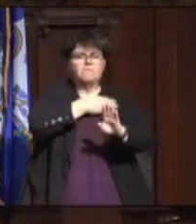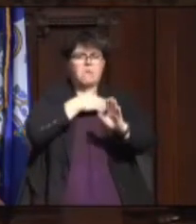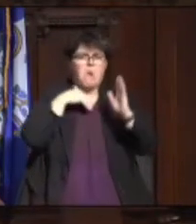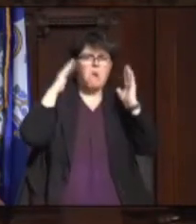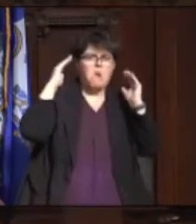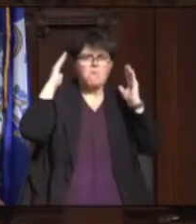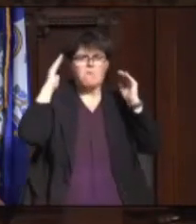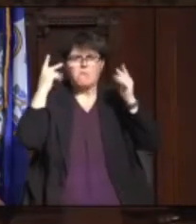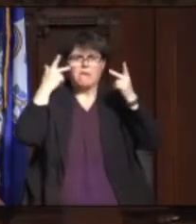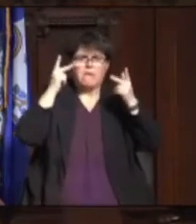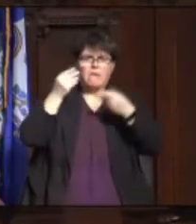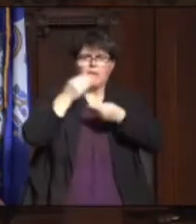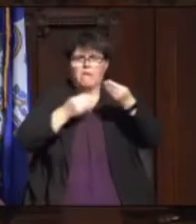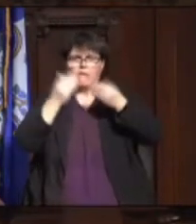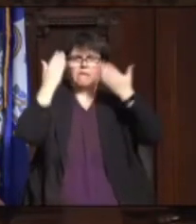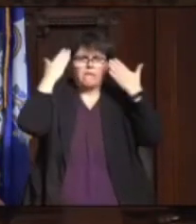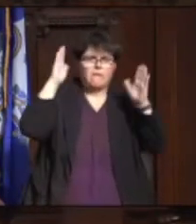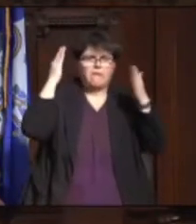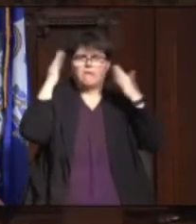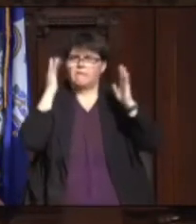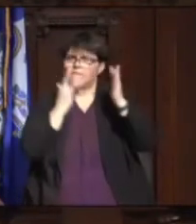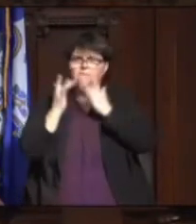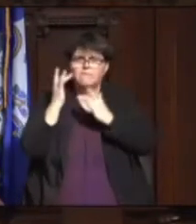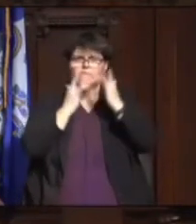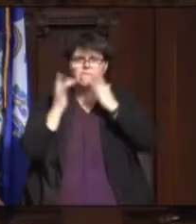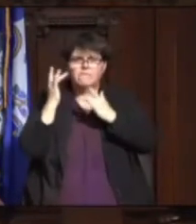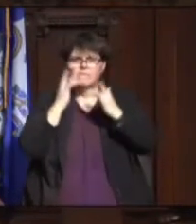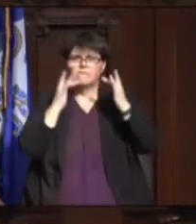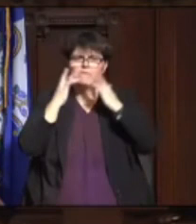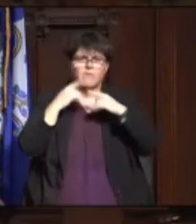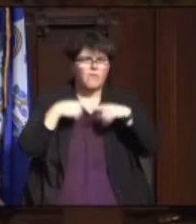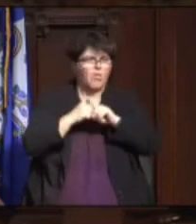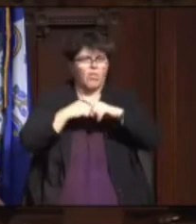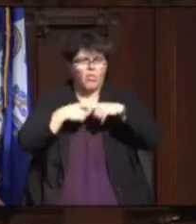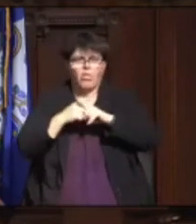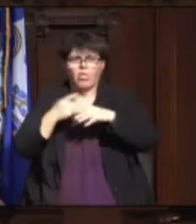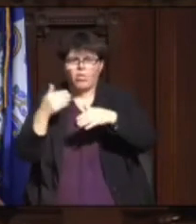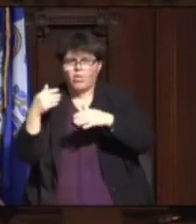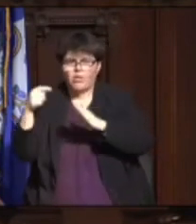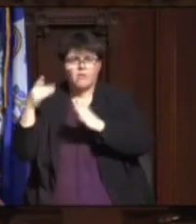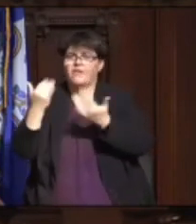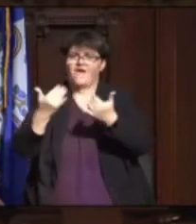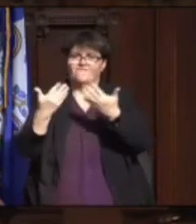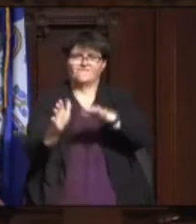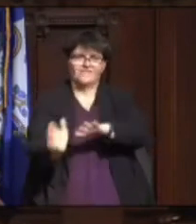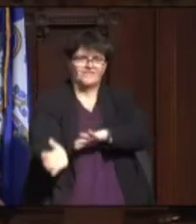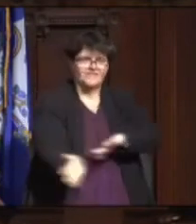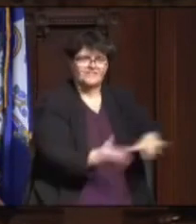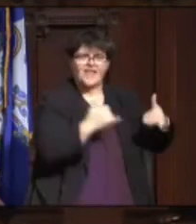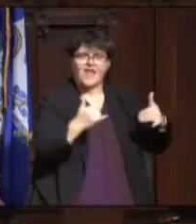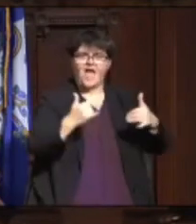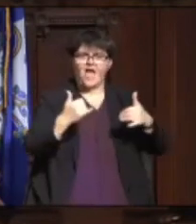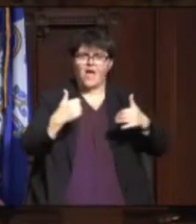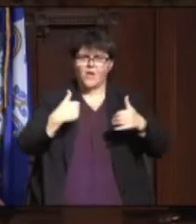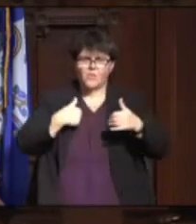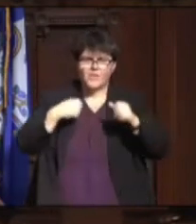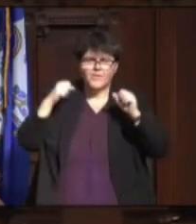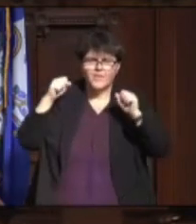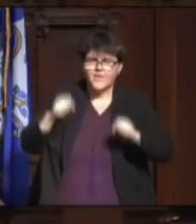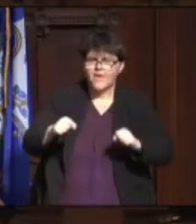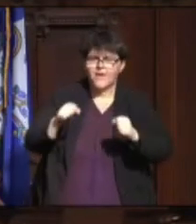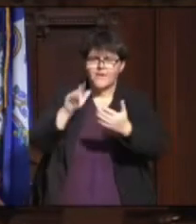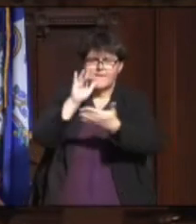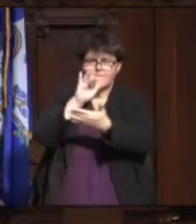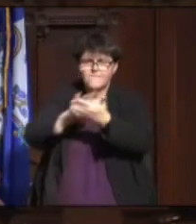crisis. And together, we have made historic payments towards our unfunded pension liabilities, honoring